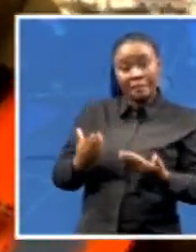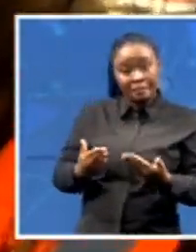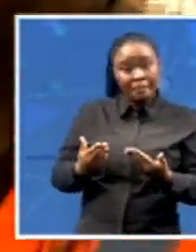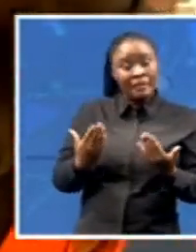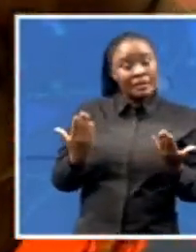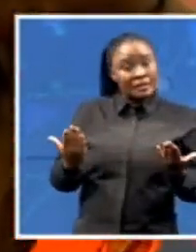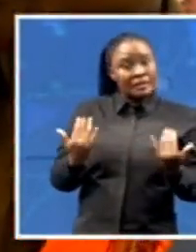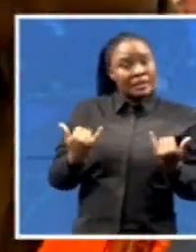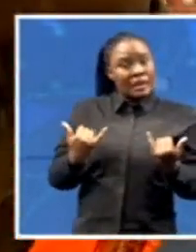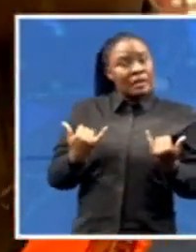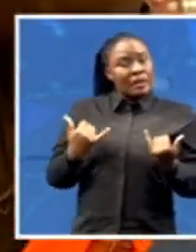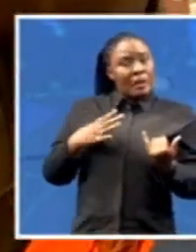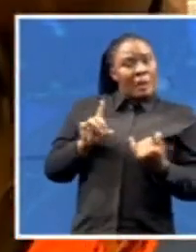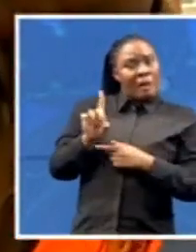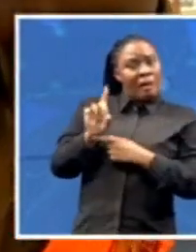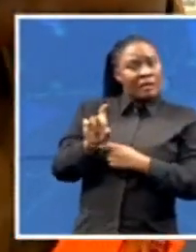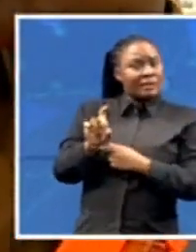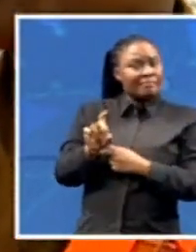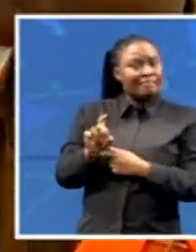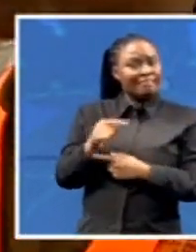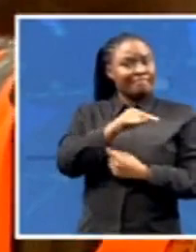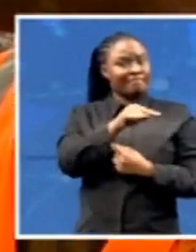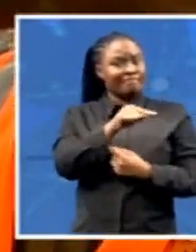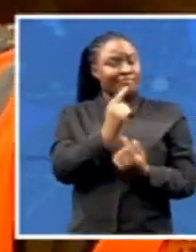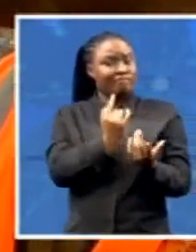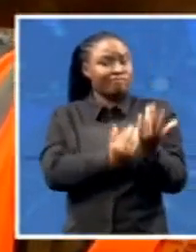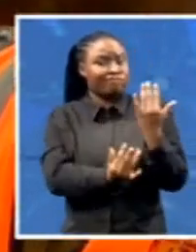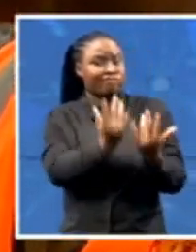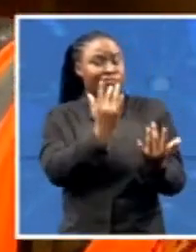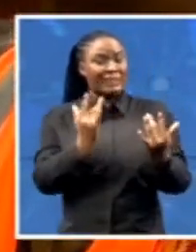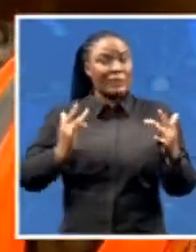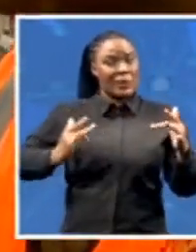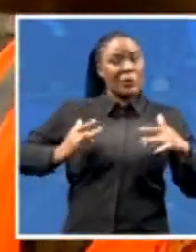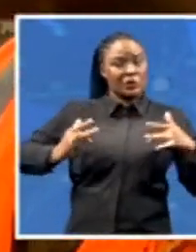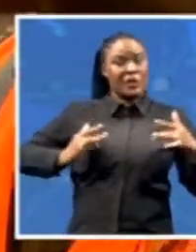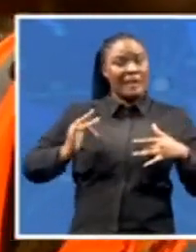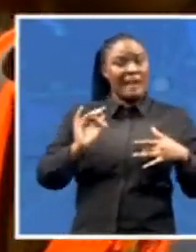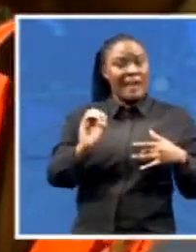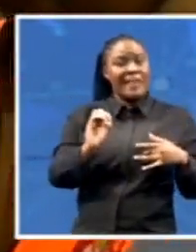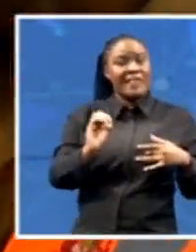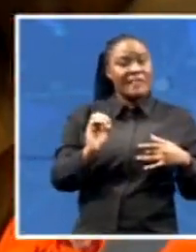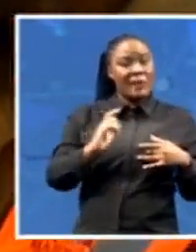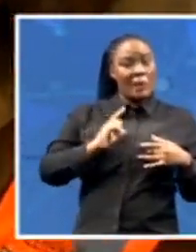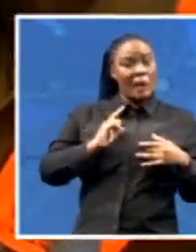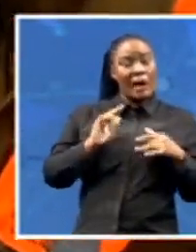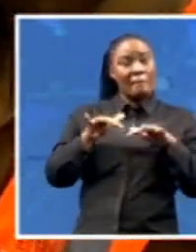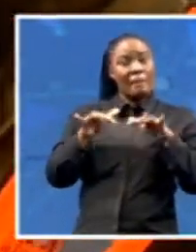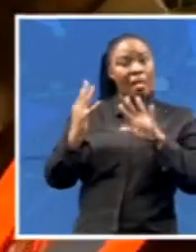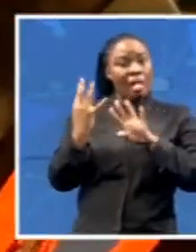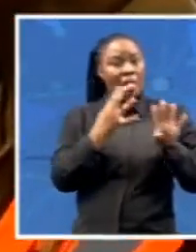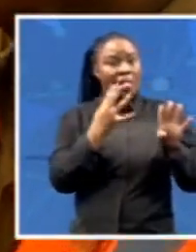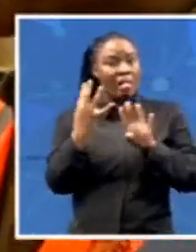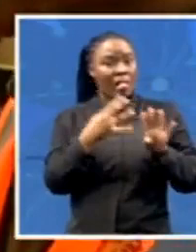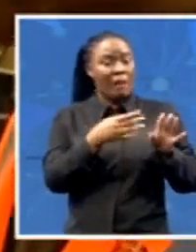that is somewhat a big concern for some of the people who shop here. For instance, as you would never know when the